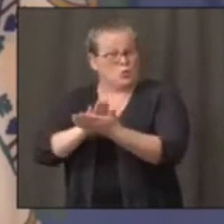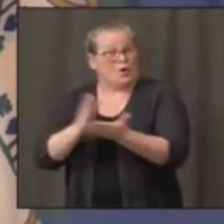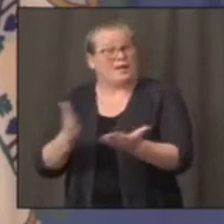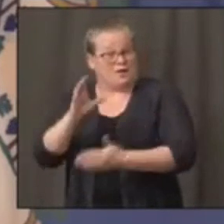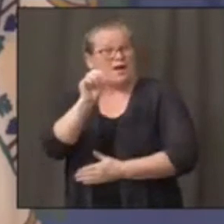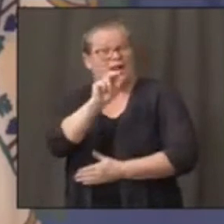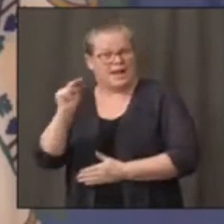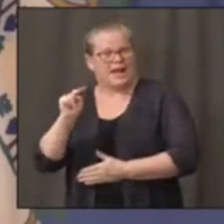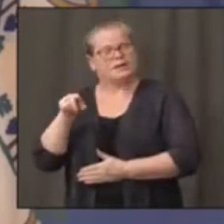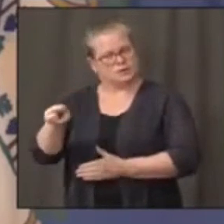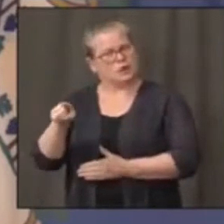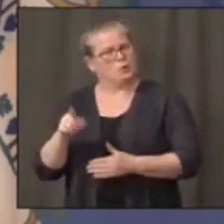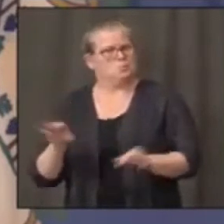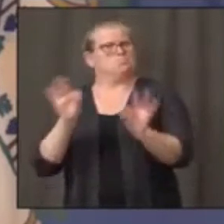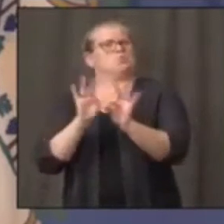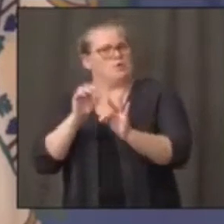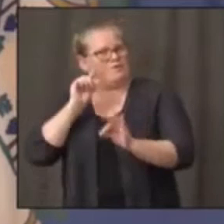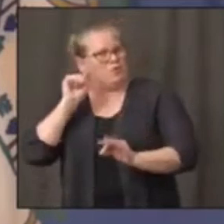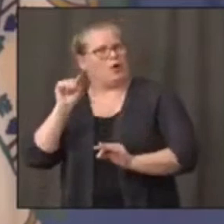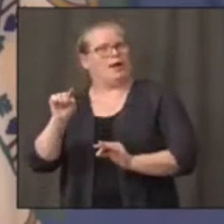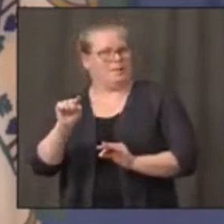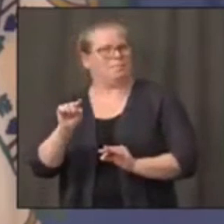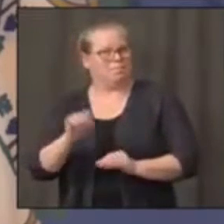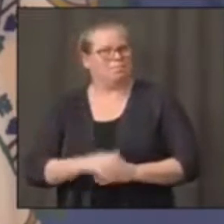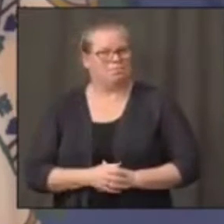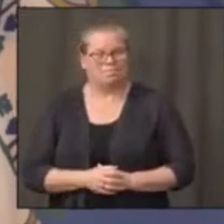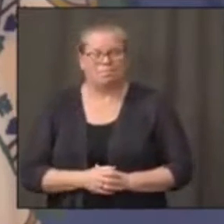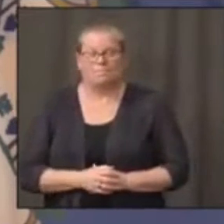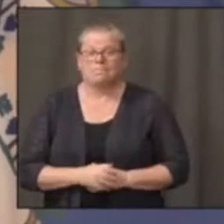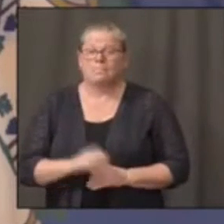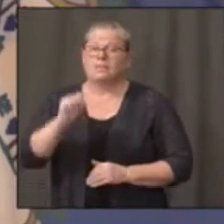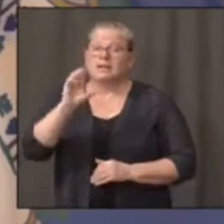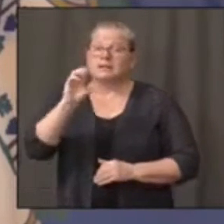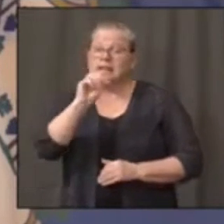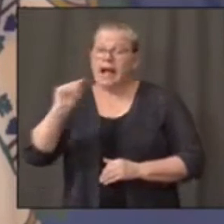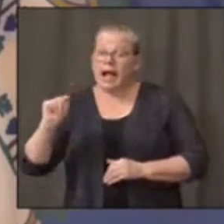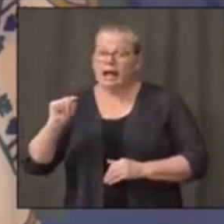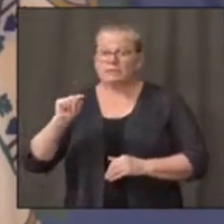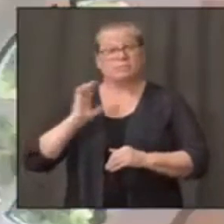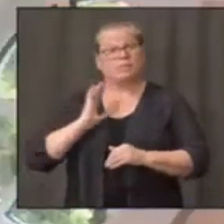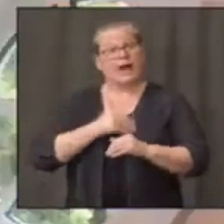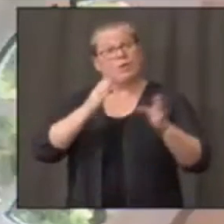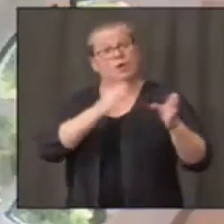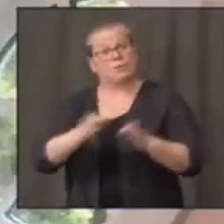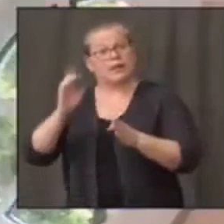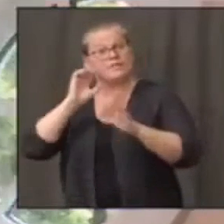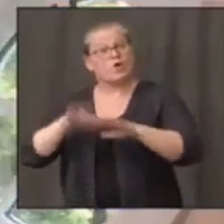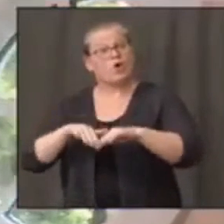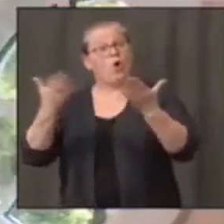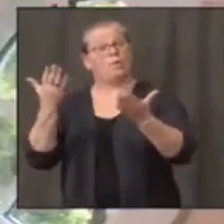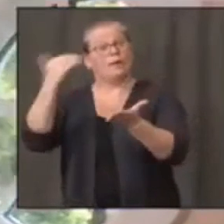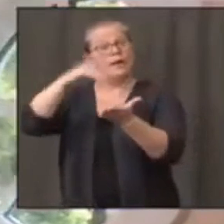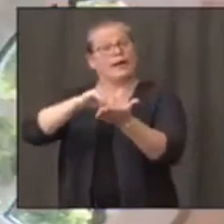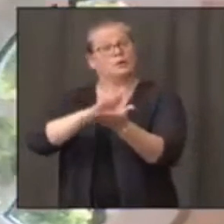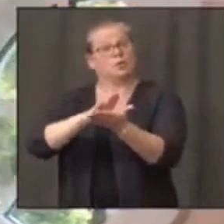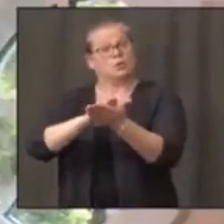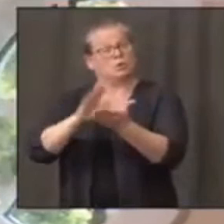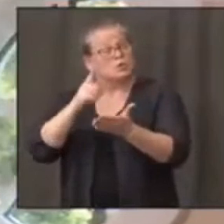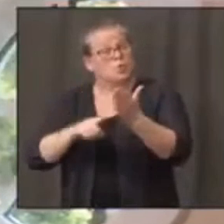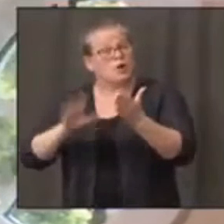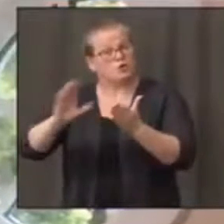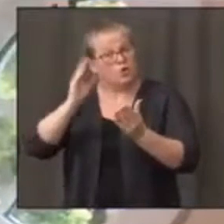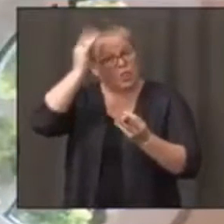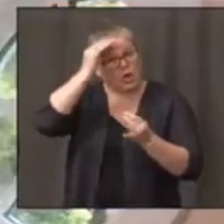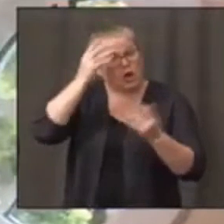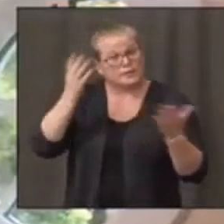particular interest in our great state. Scott, any thoughts on reopening? Well, thanks a lot, Governor. I appreciate the opportunity